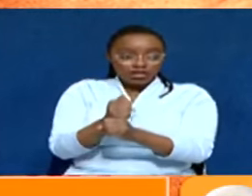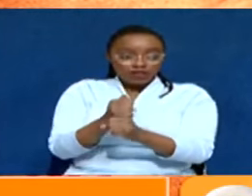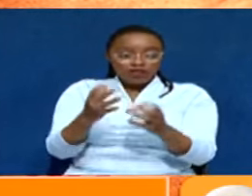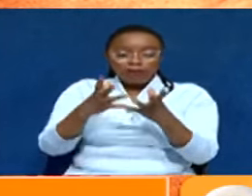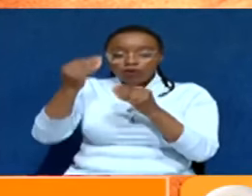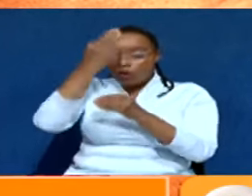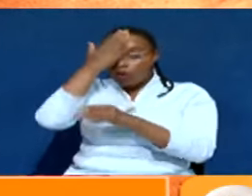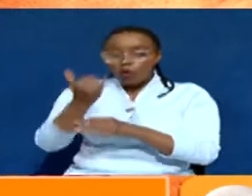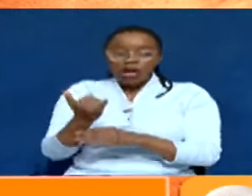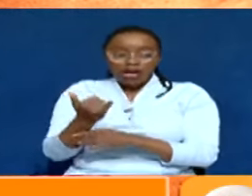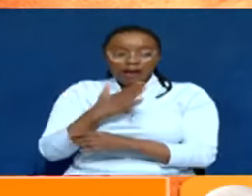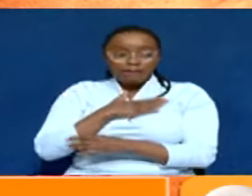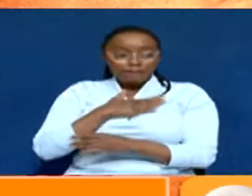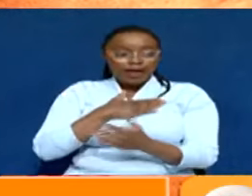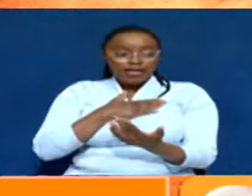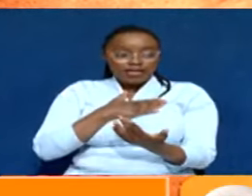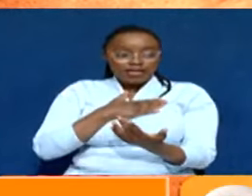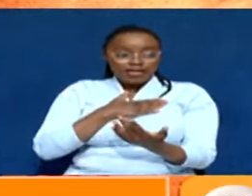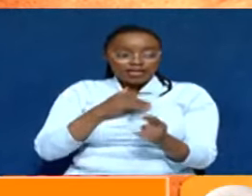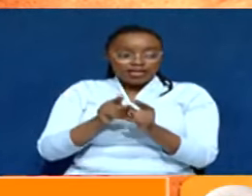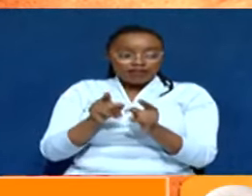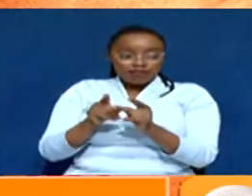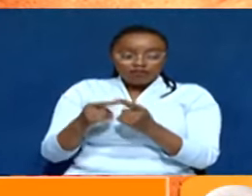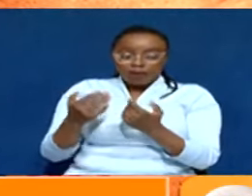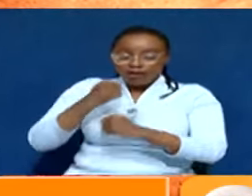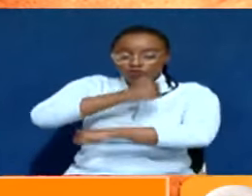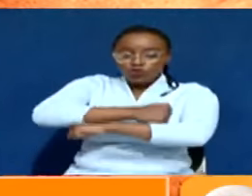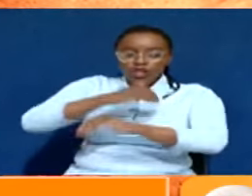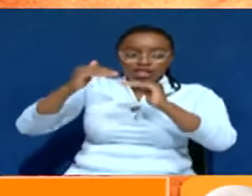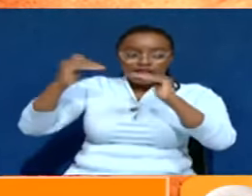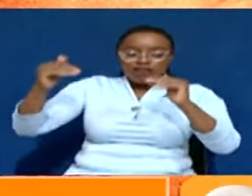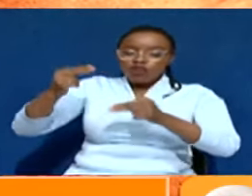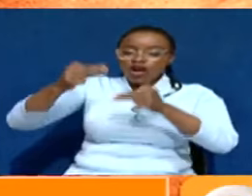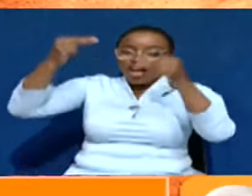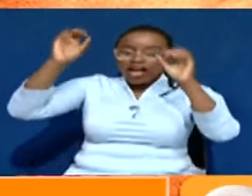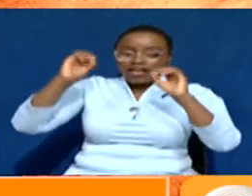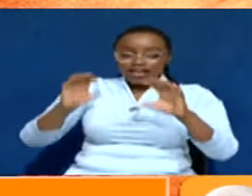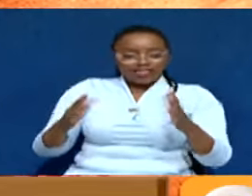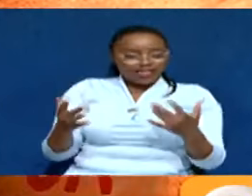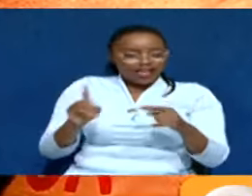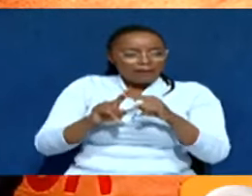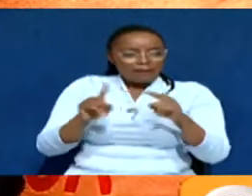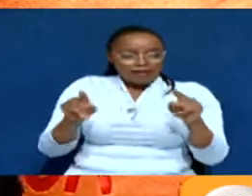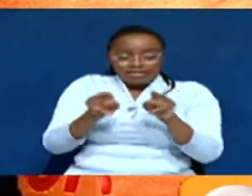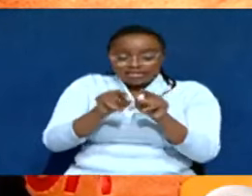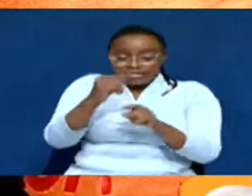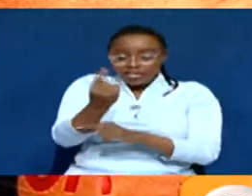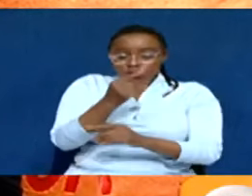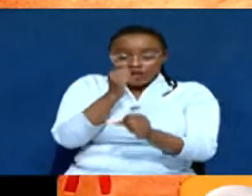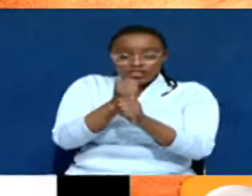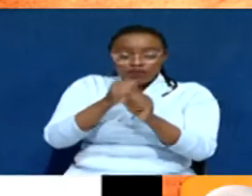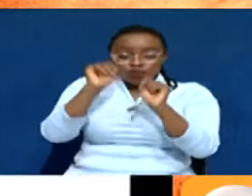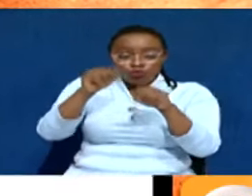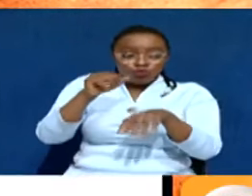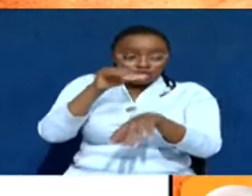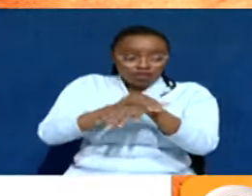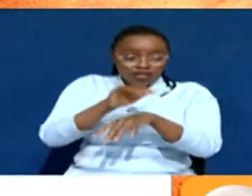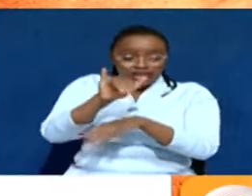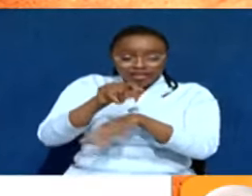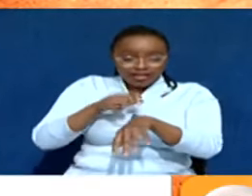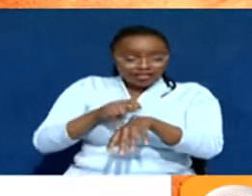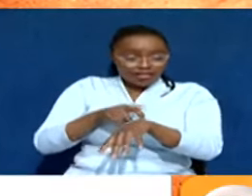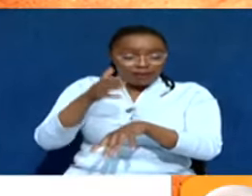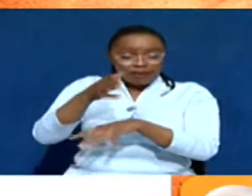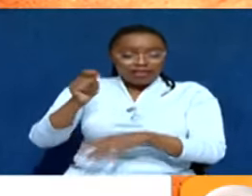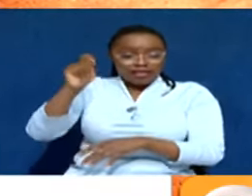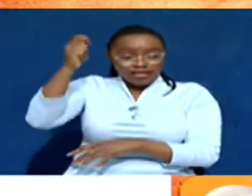there because my schooling level is not that high. Now, that is the only job I can afford at that moment here